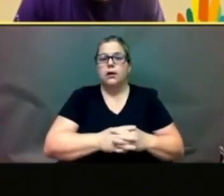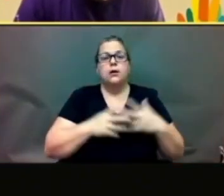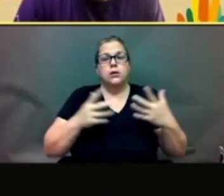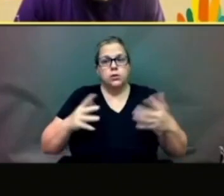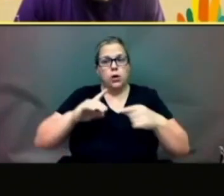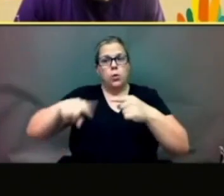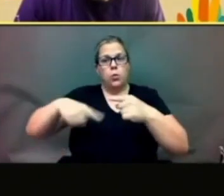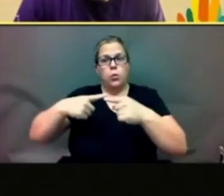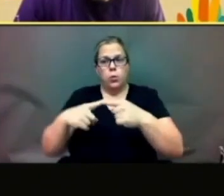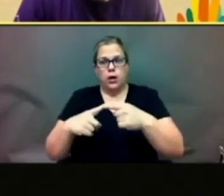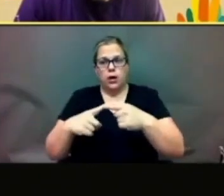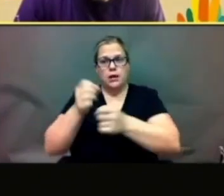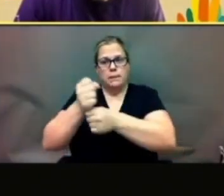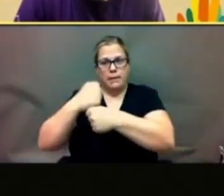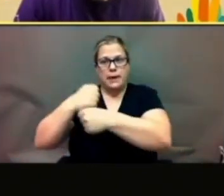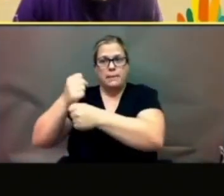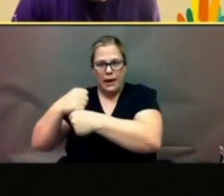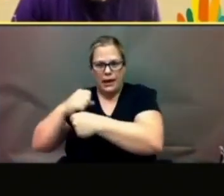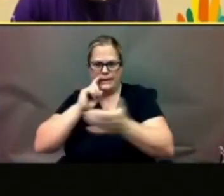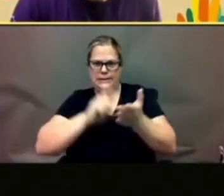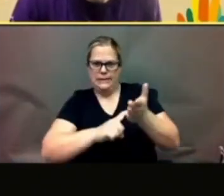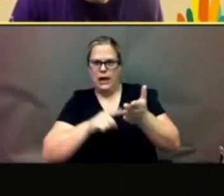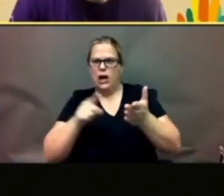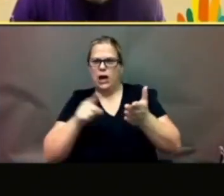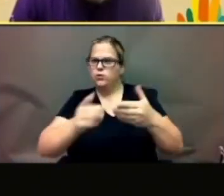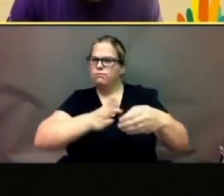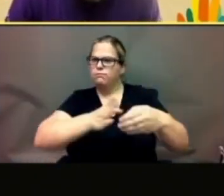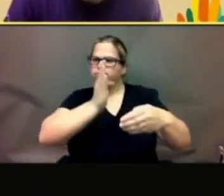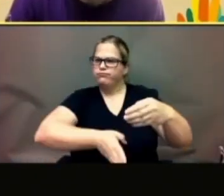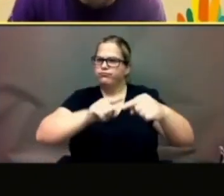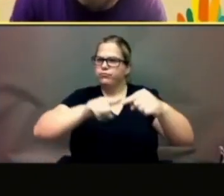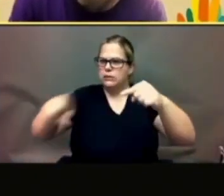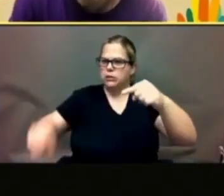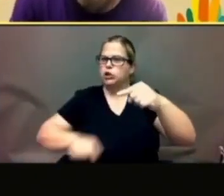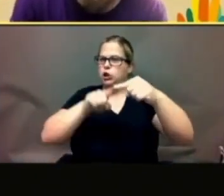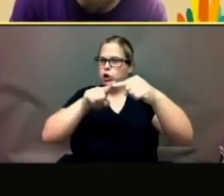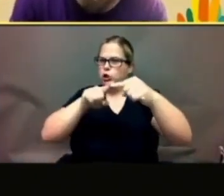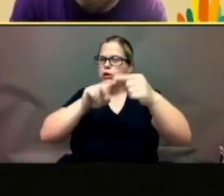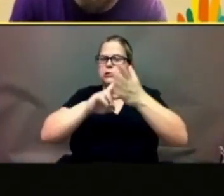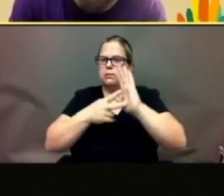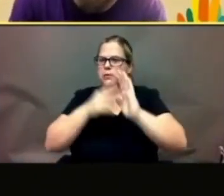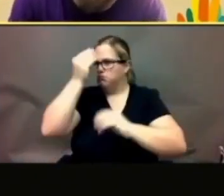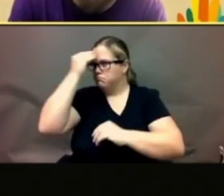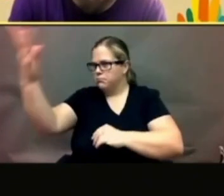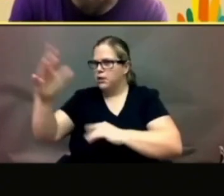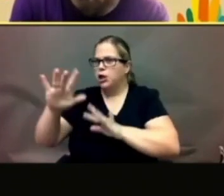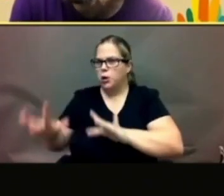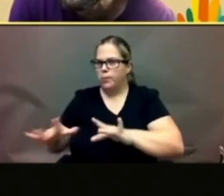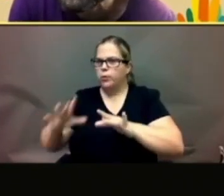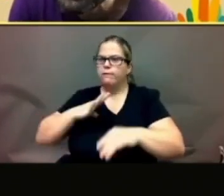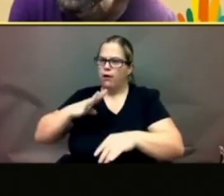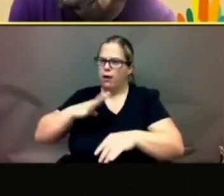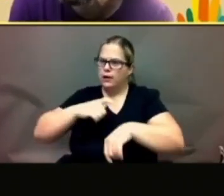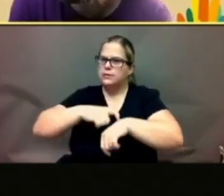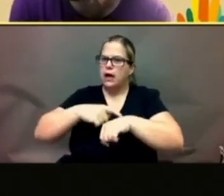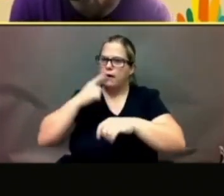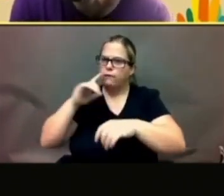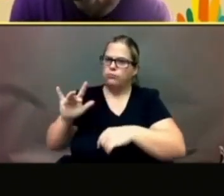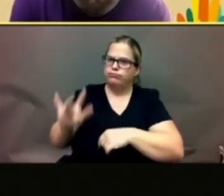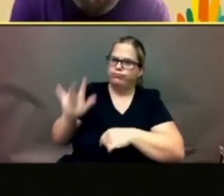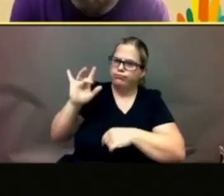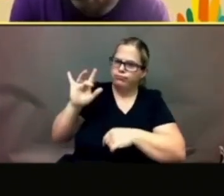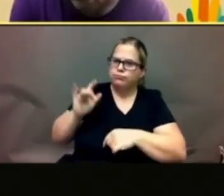when the Makey Makey detects that you complete a circuit, that's when it says to the computer that you pressed the key. And so the circuit here goes